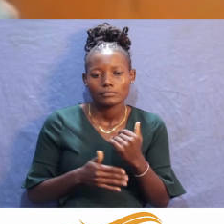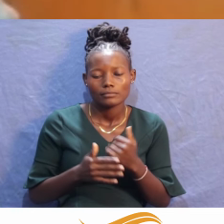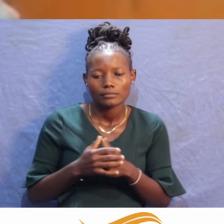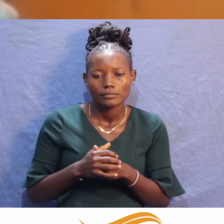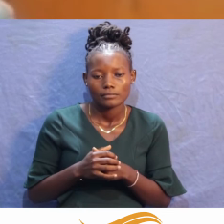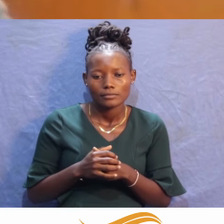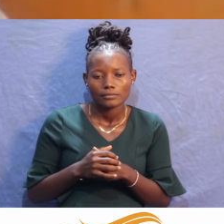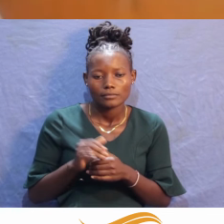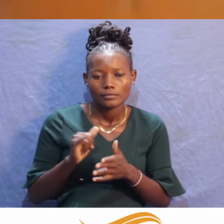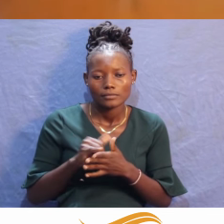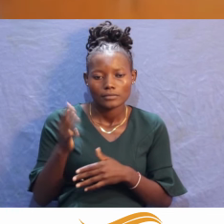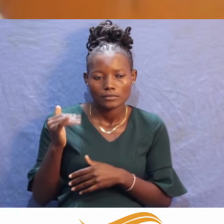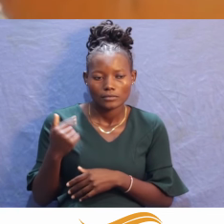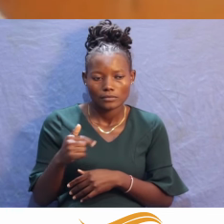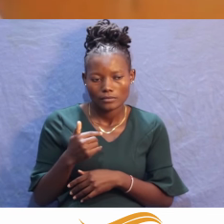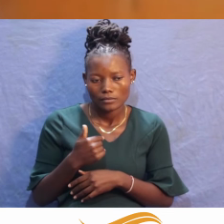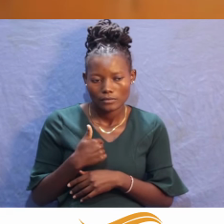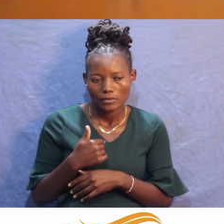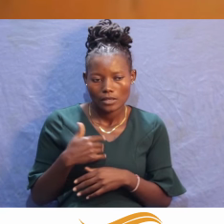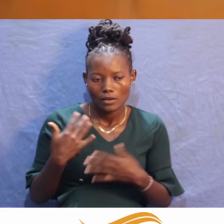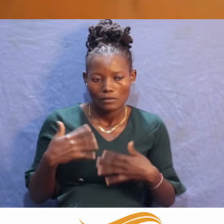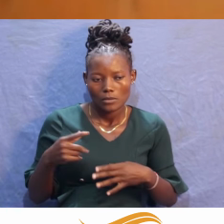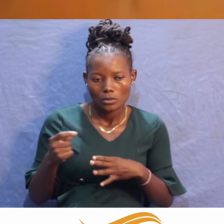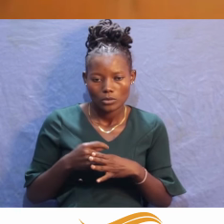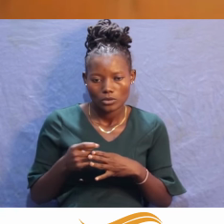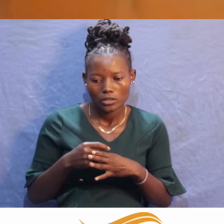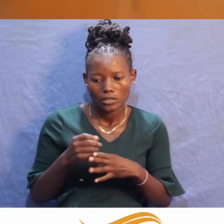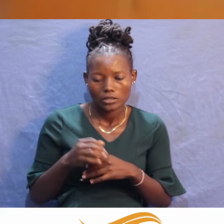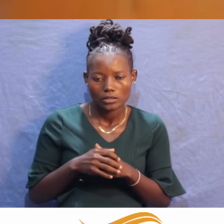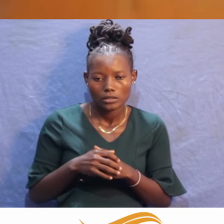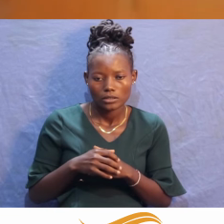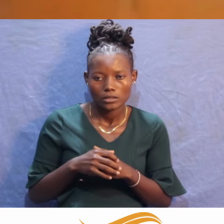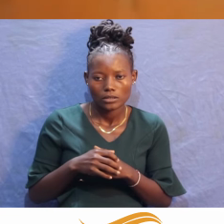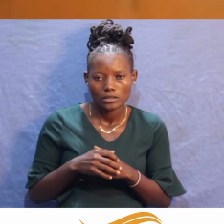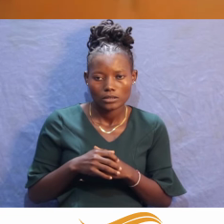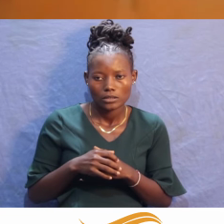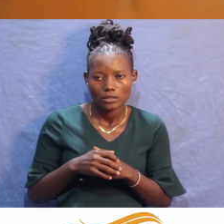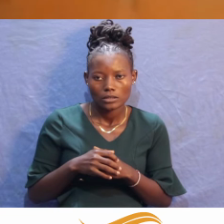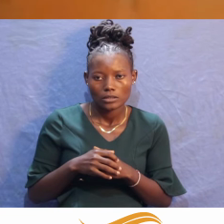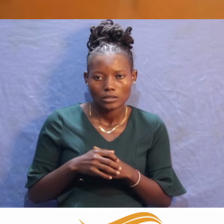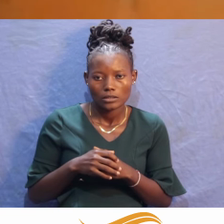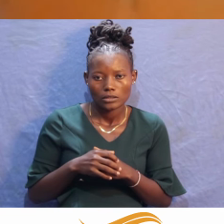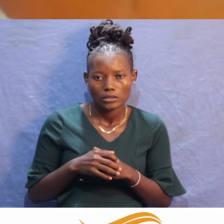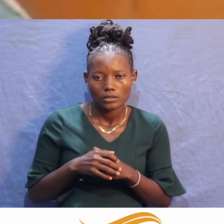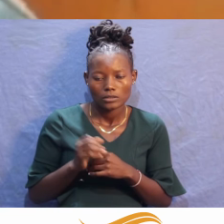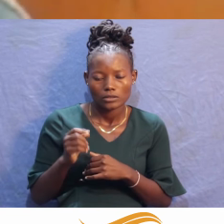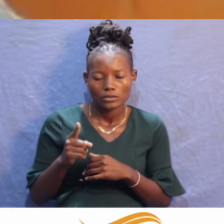That's why we have defibrillators and people trained that should be on the bed field